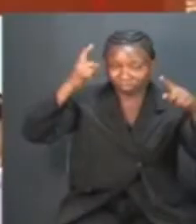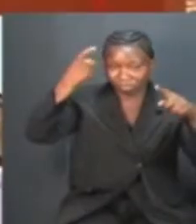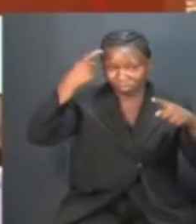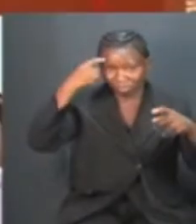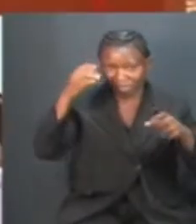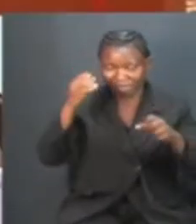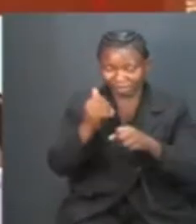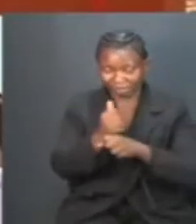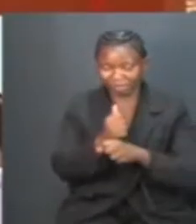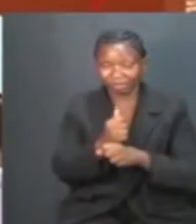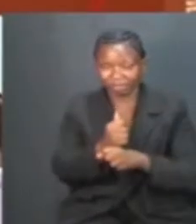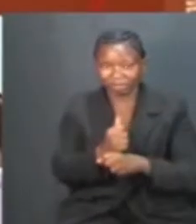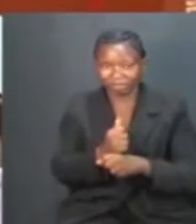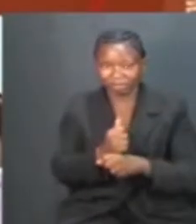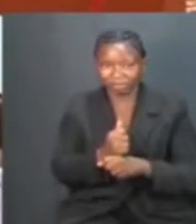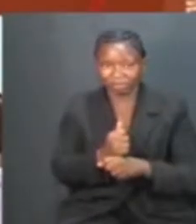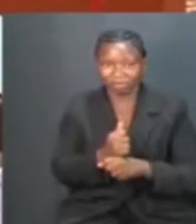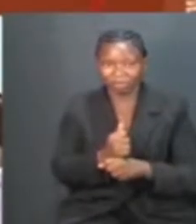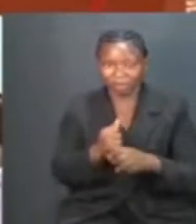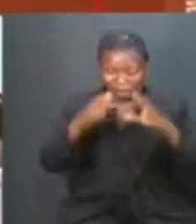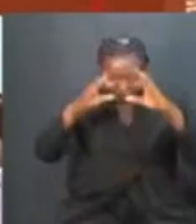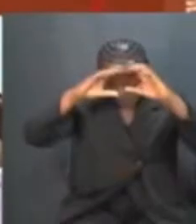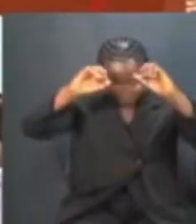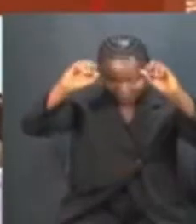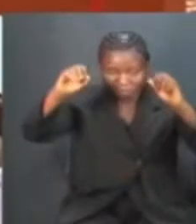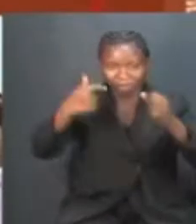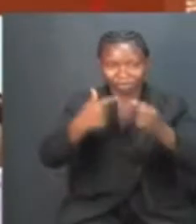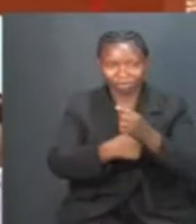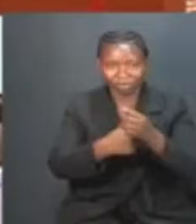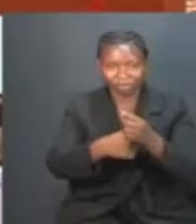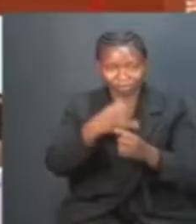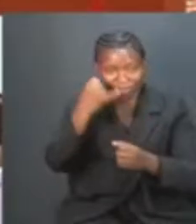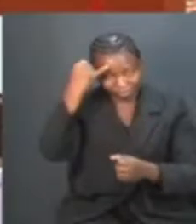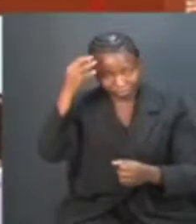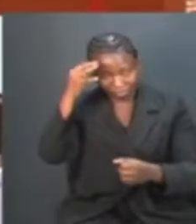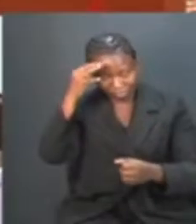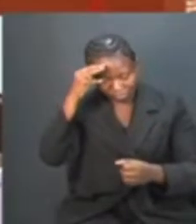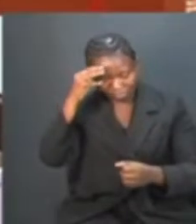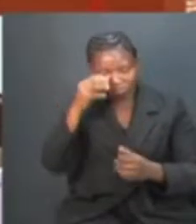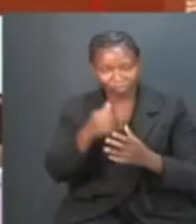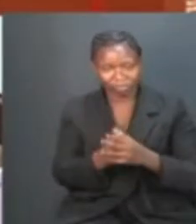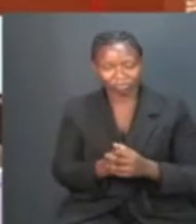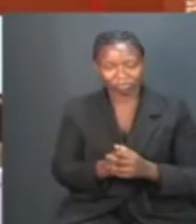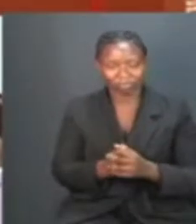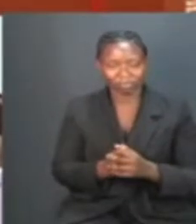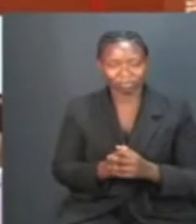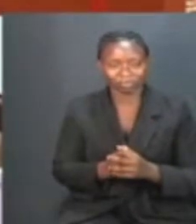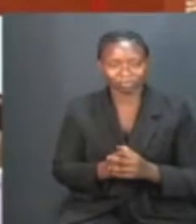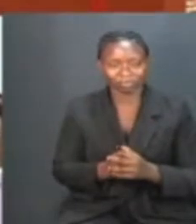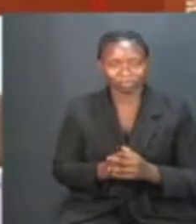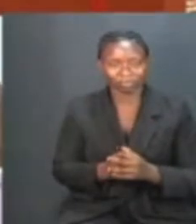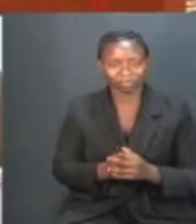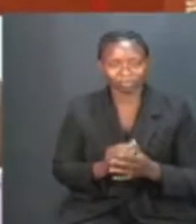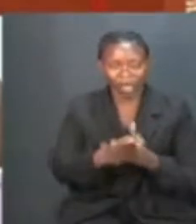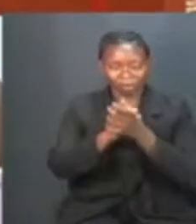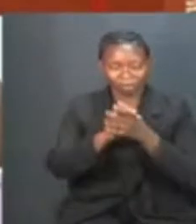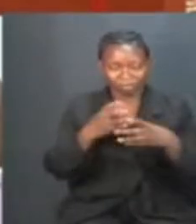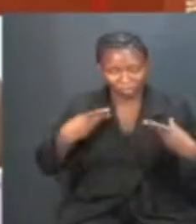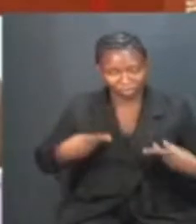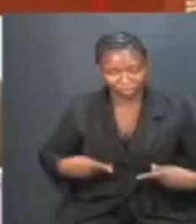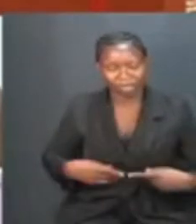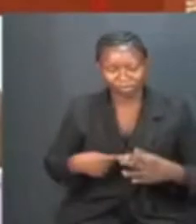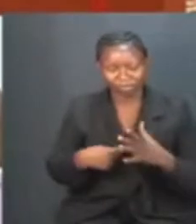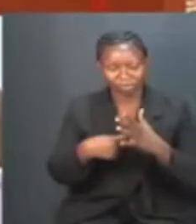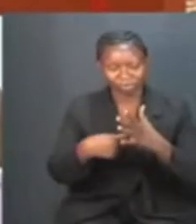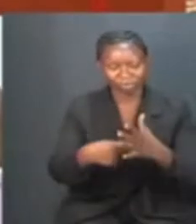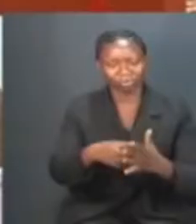taken turns, particularly our presidency, to adore the cloth called the smoke. However, it